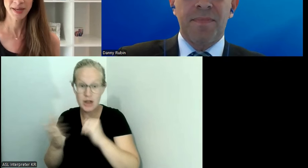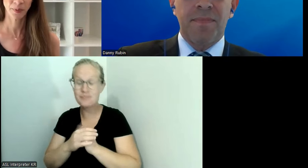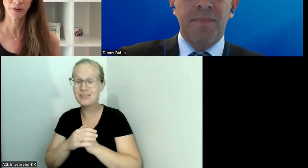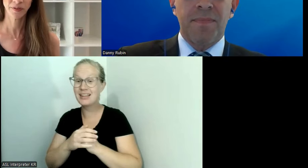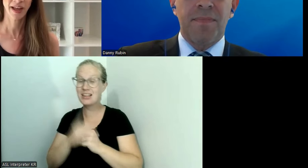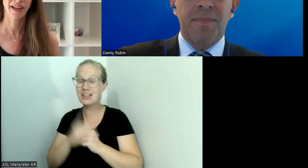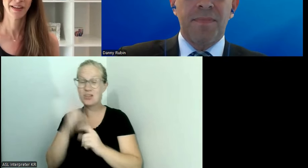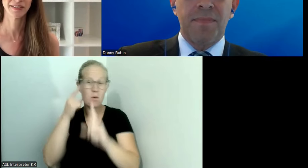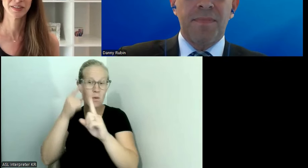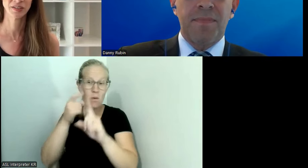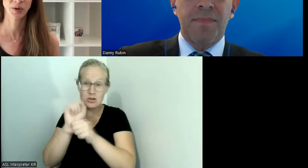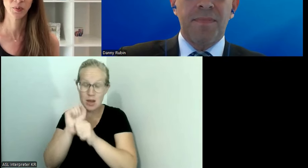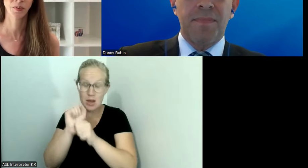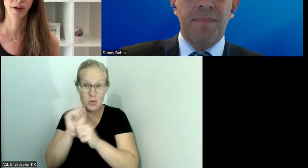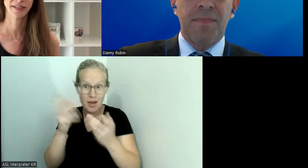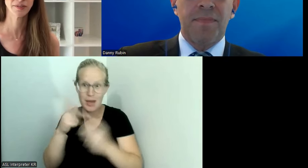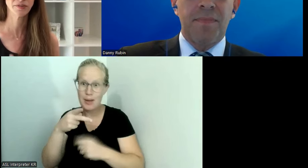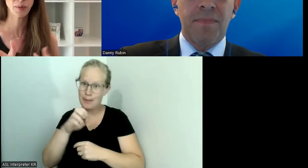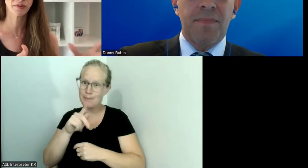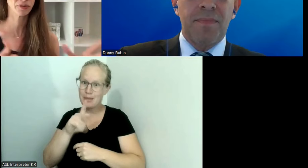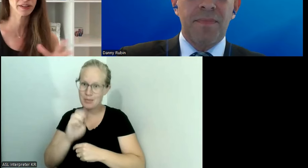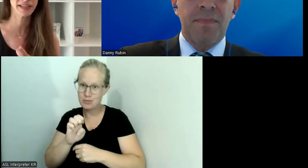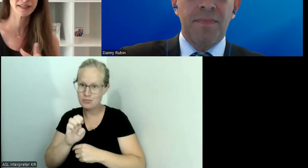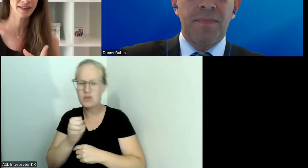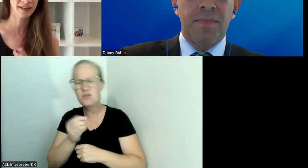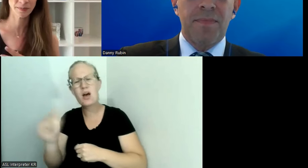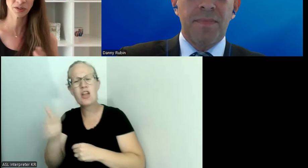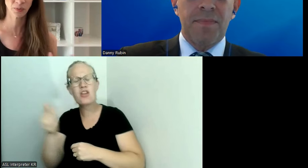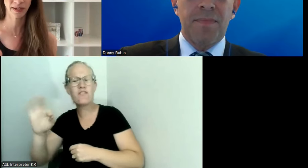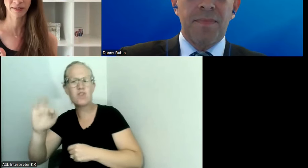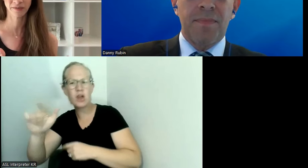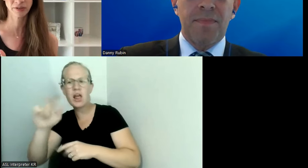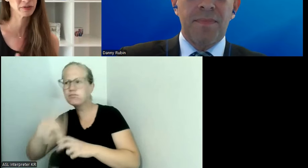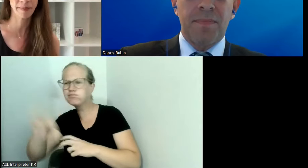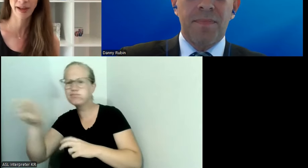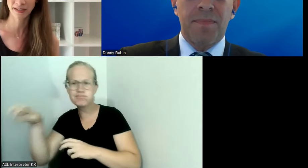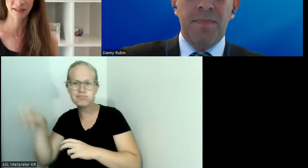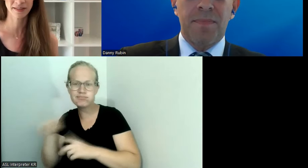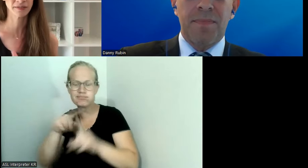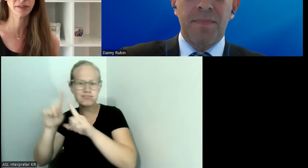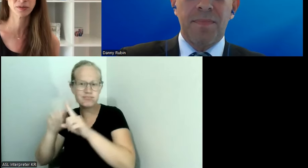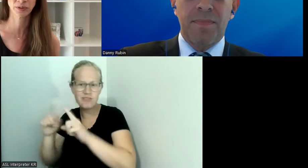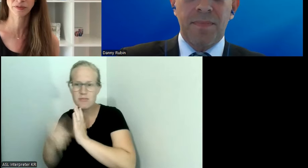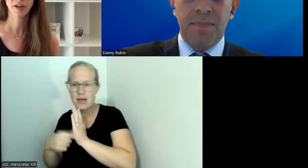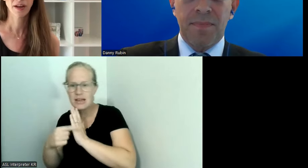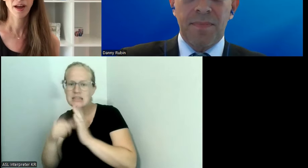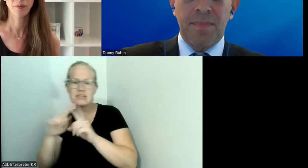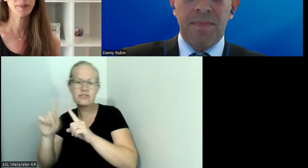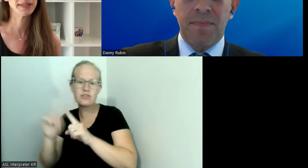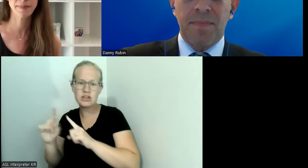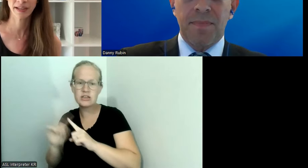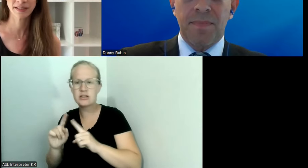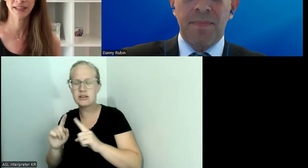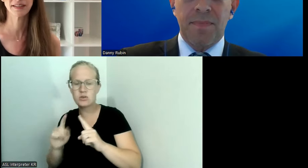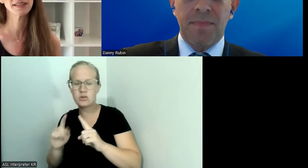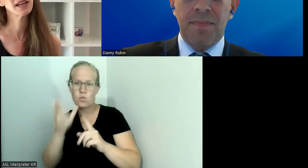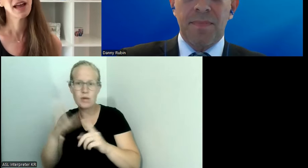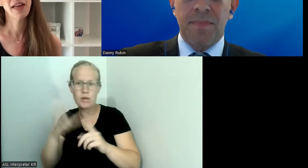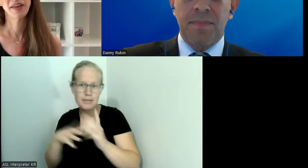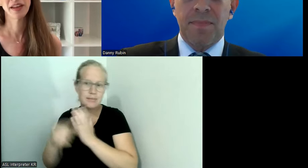was always people. And so I did a few other freelance things in between for different magazines, different sort of, um, women's